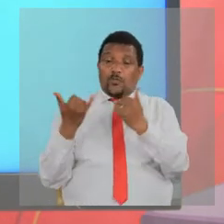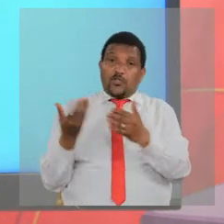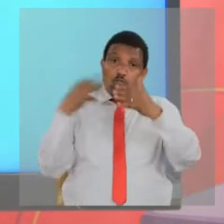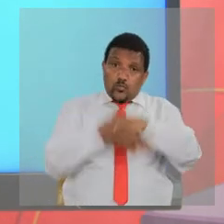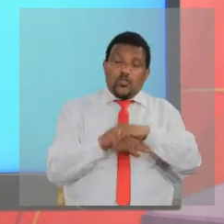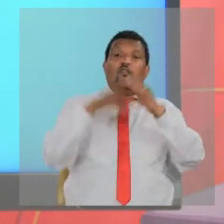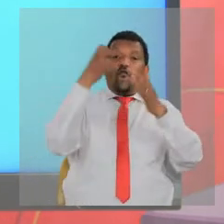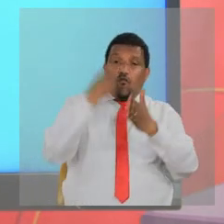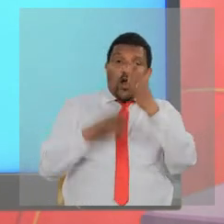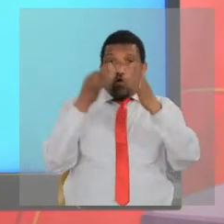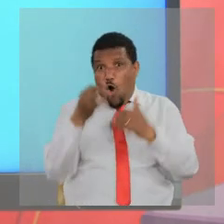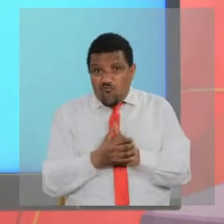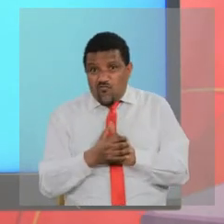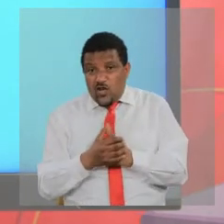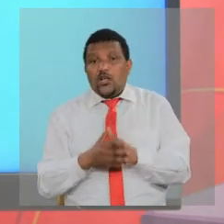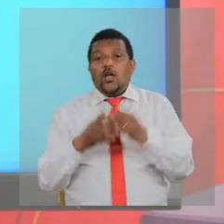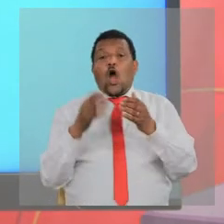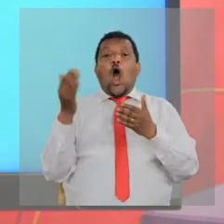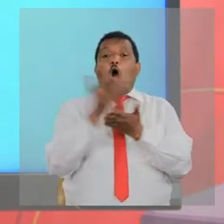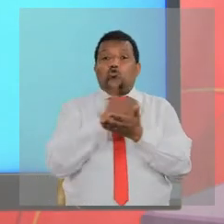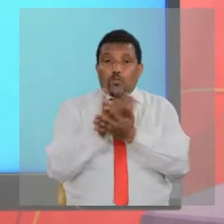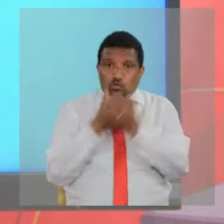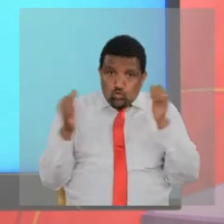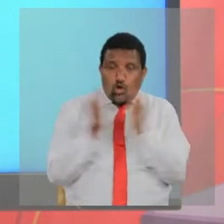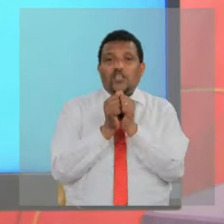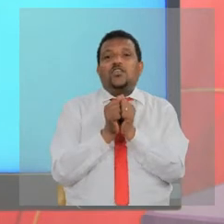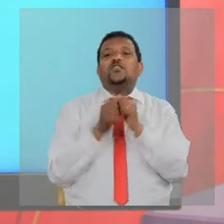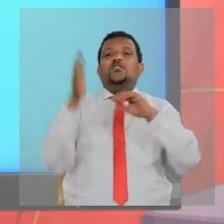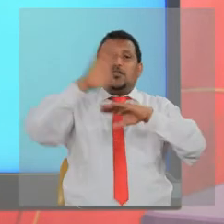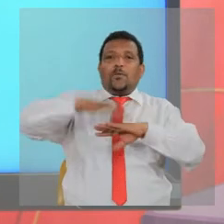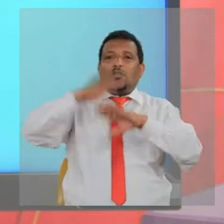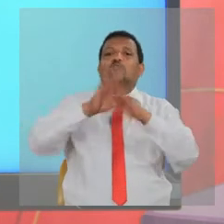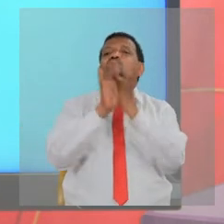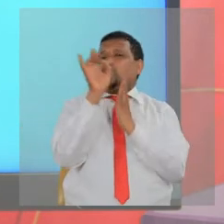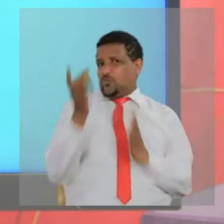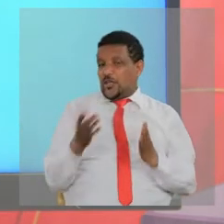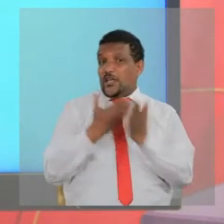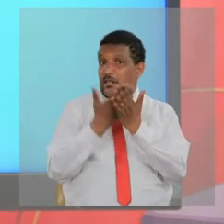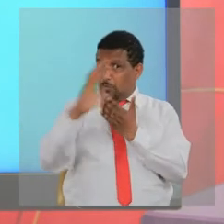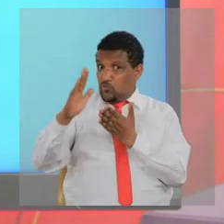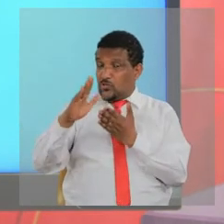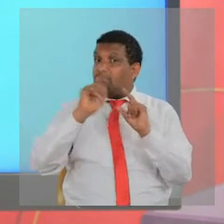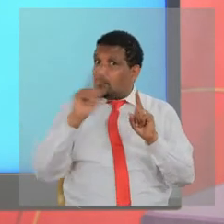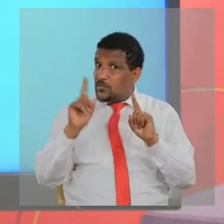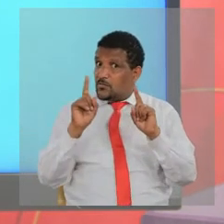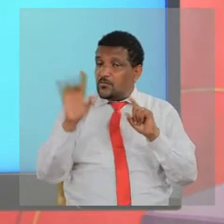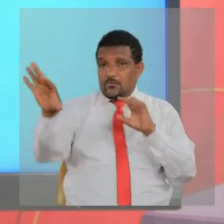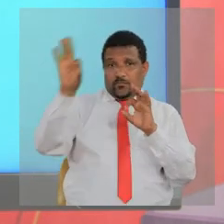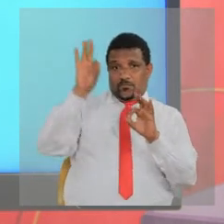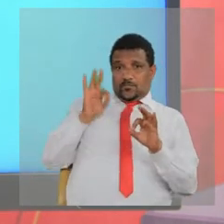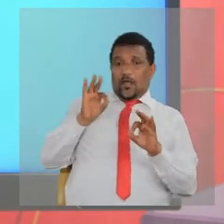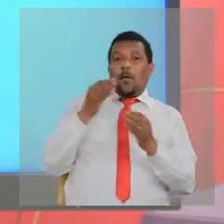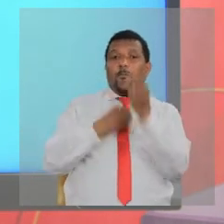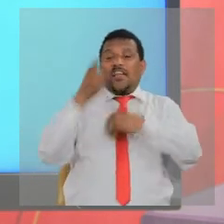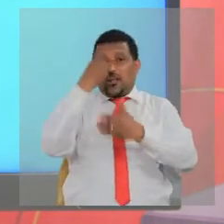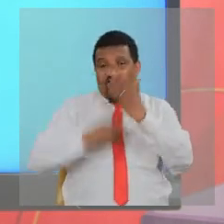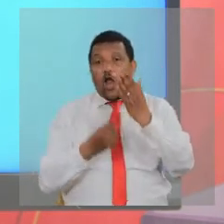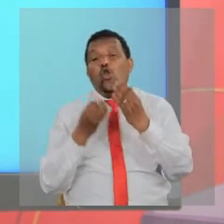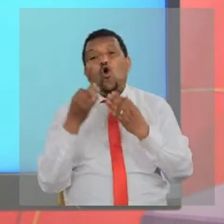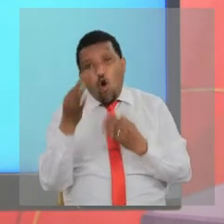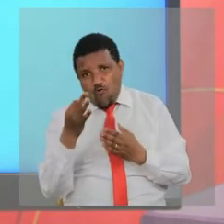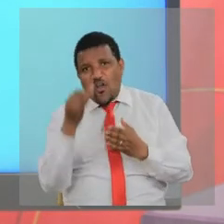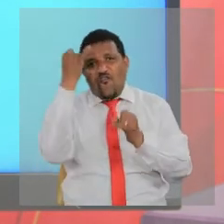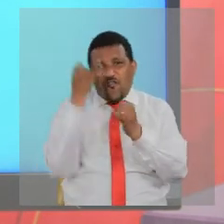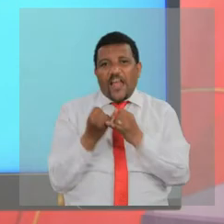inputs and the values of the outputs together, there is double counting. So in order to avoid this, we will take the market value of